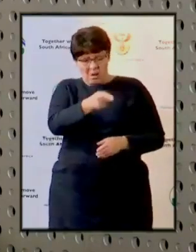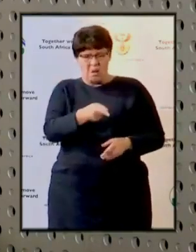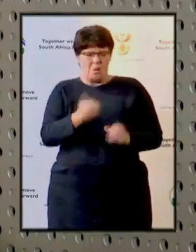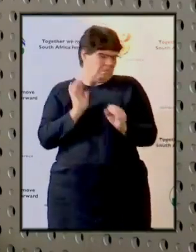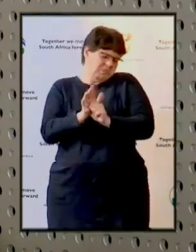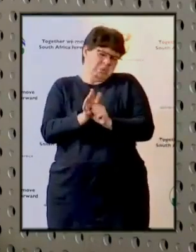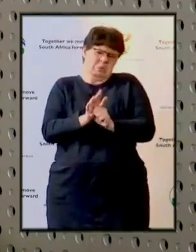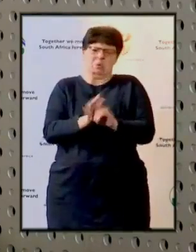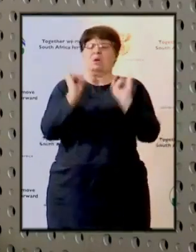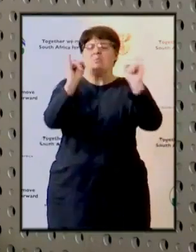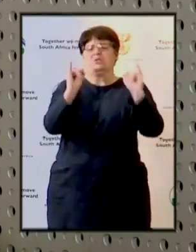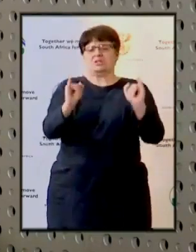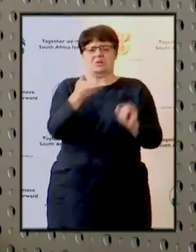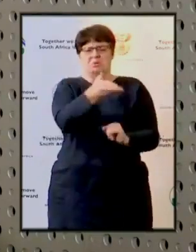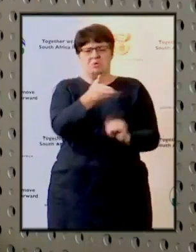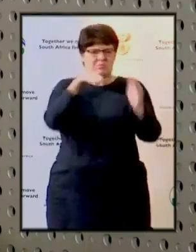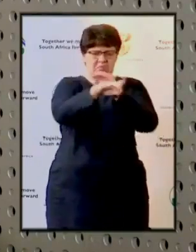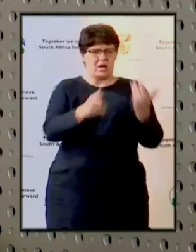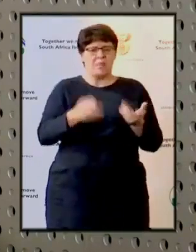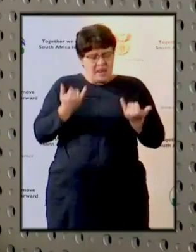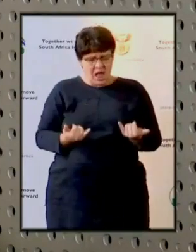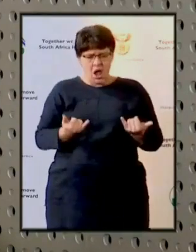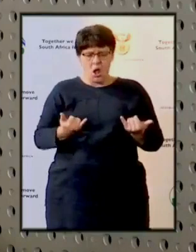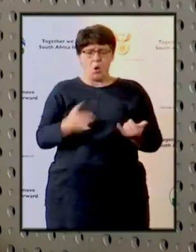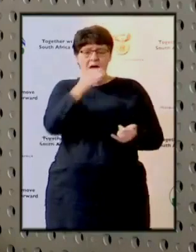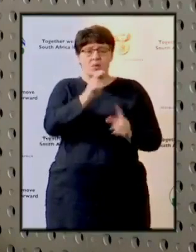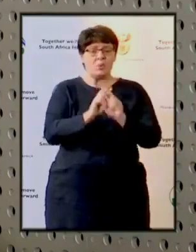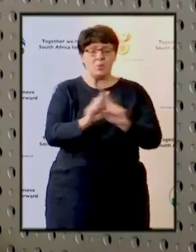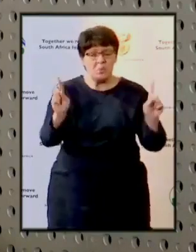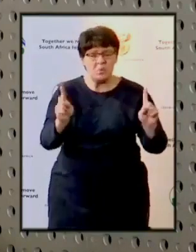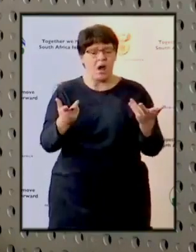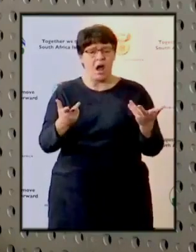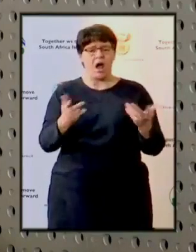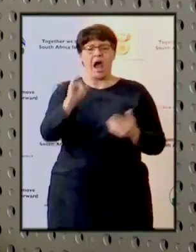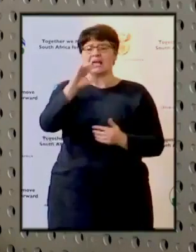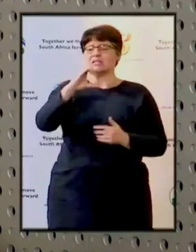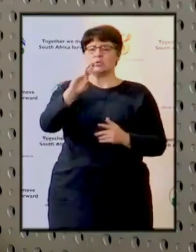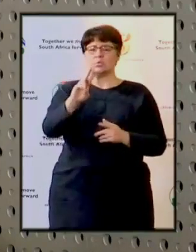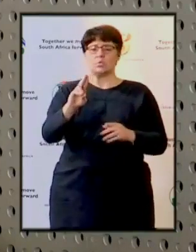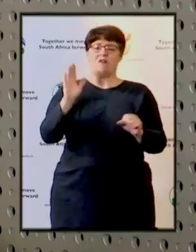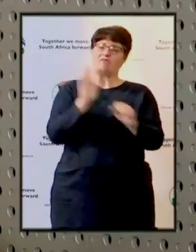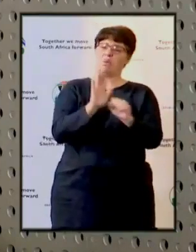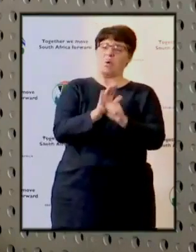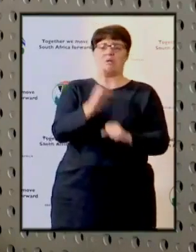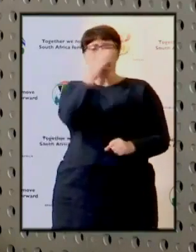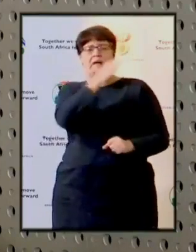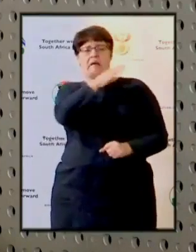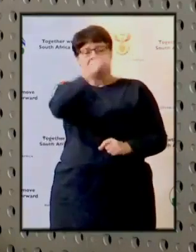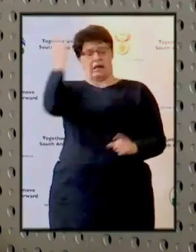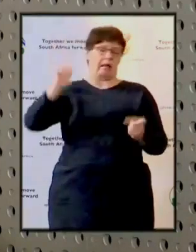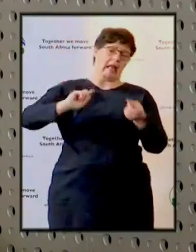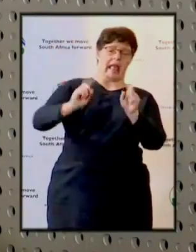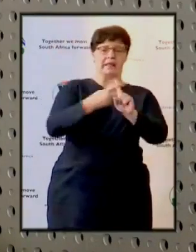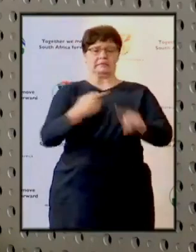Our emergency units are normal. Our ICU are not filled with people who have